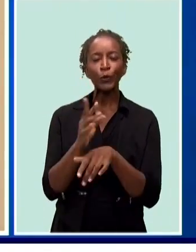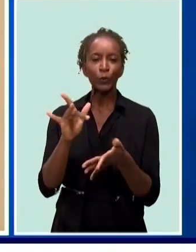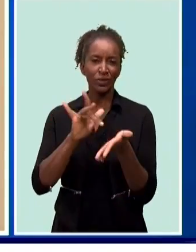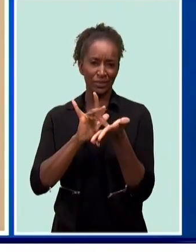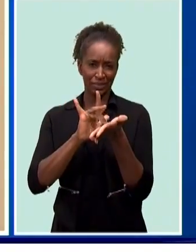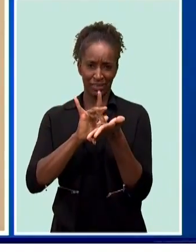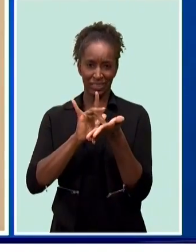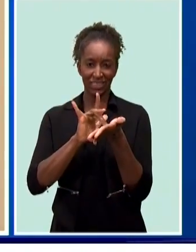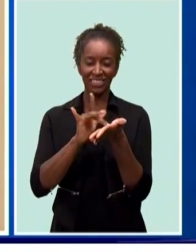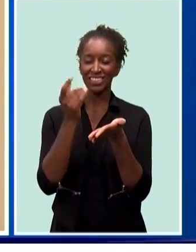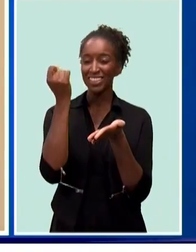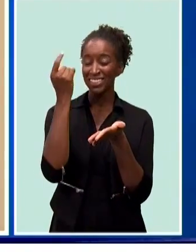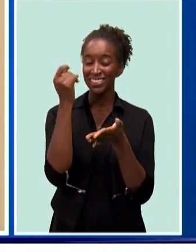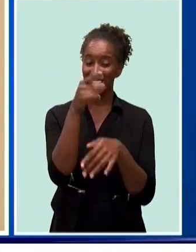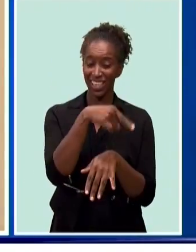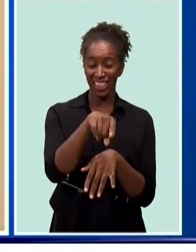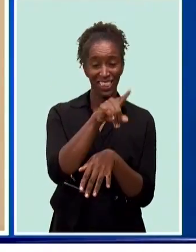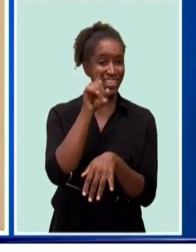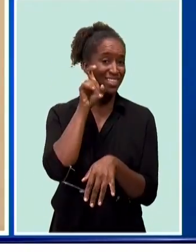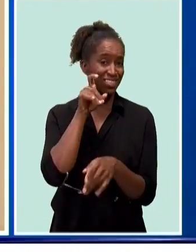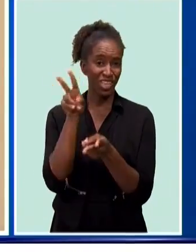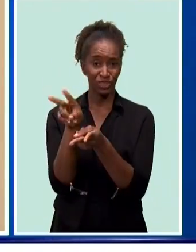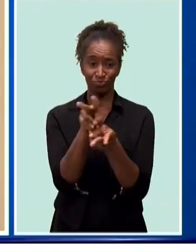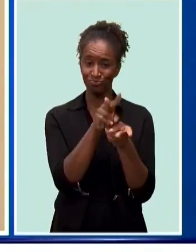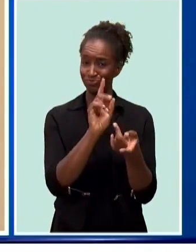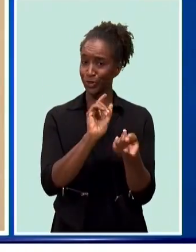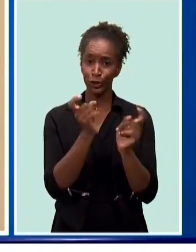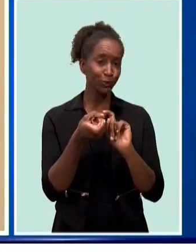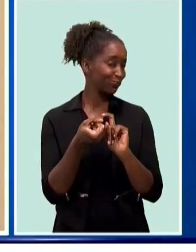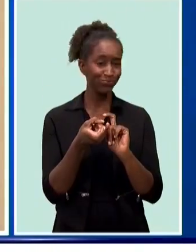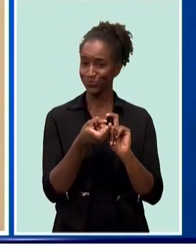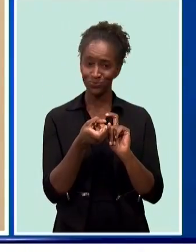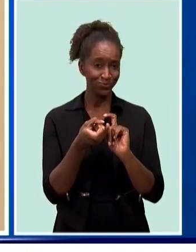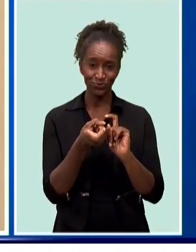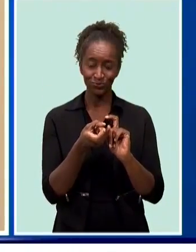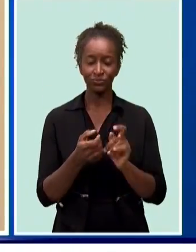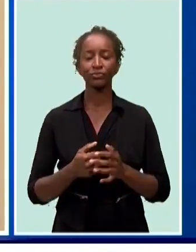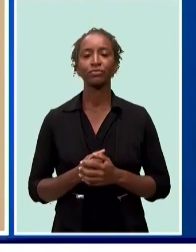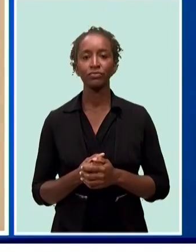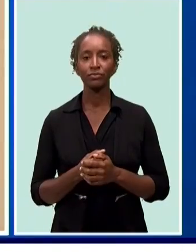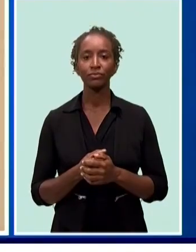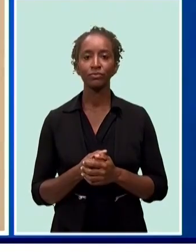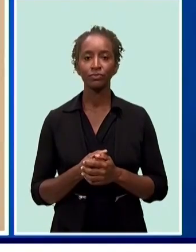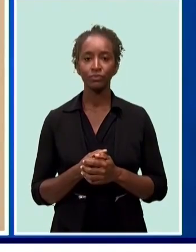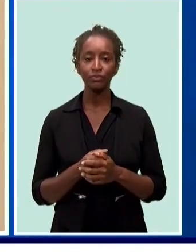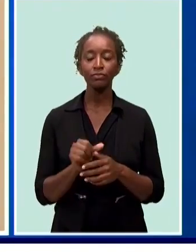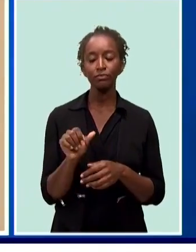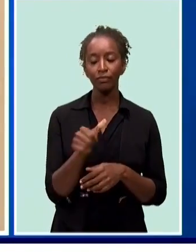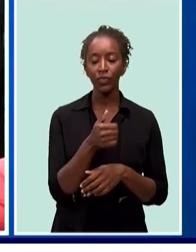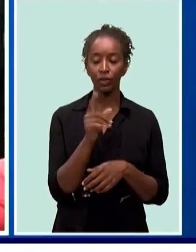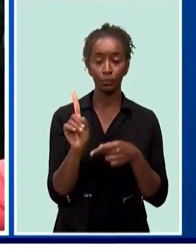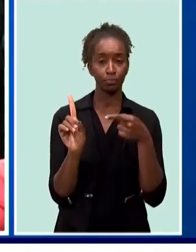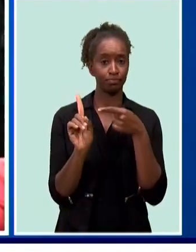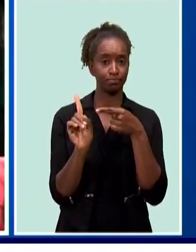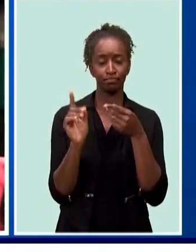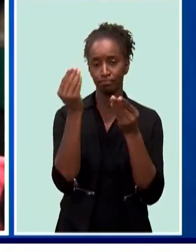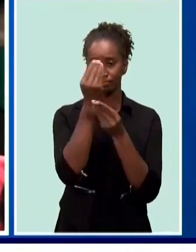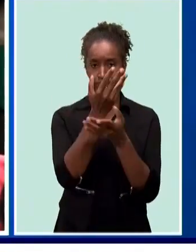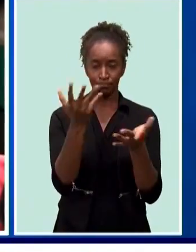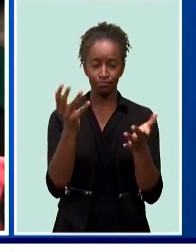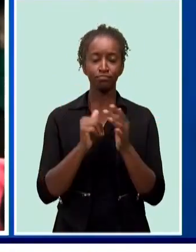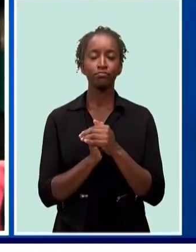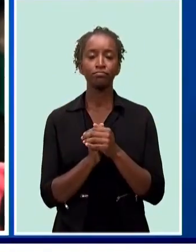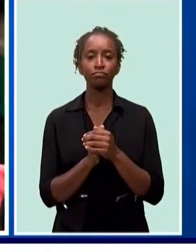rather than alteration of the sexual habits of people in Barbados. Senior Medical Officer Dr. Anton Best says this, coupled